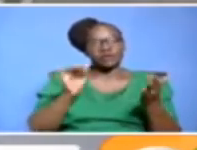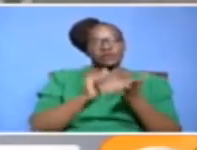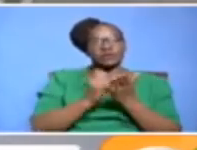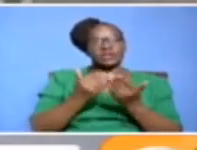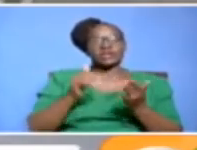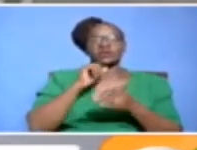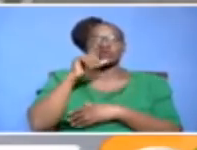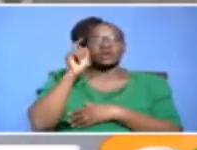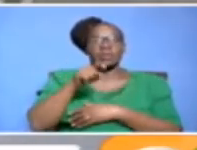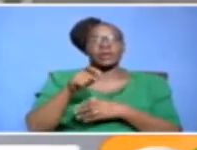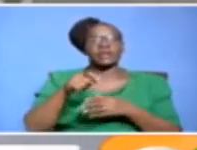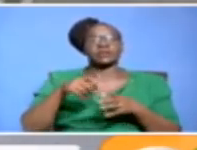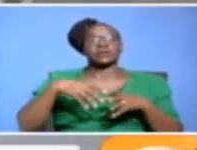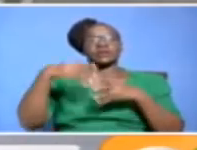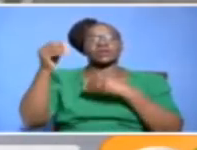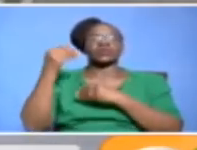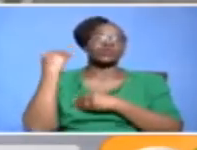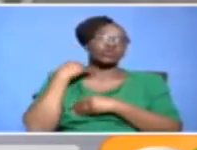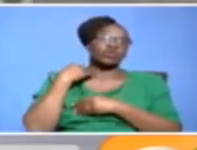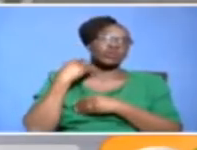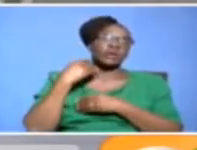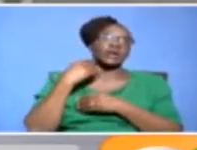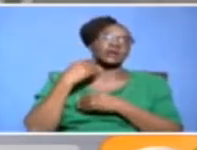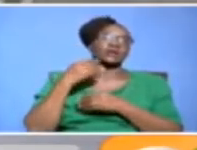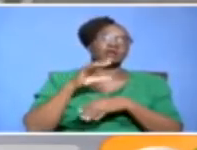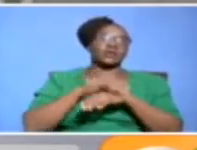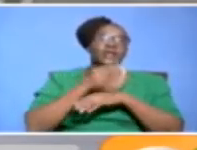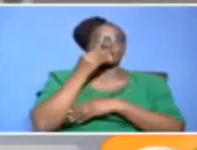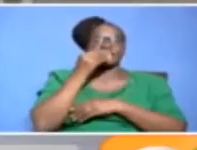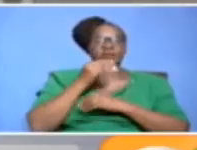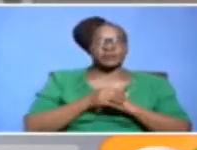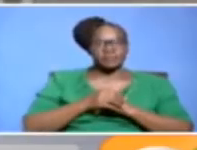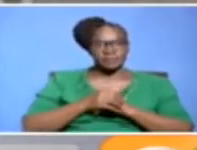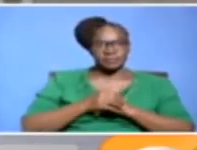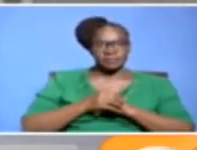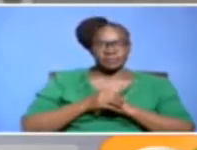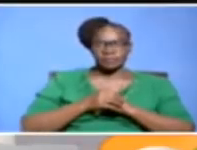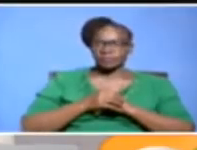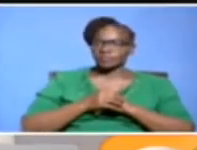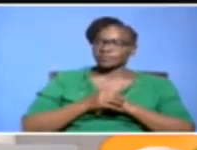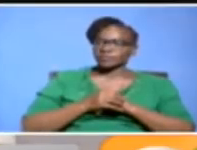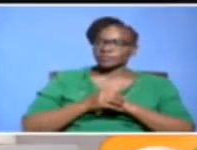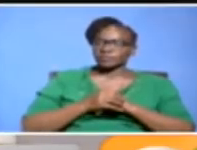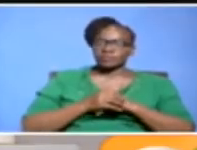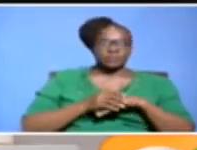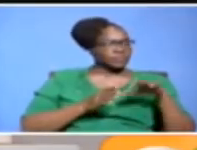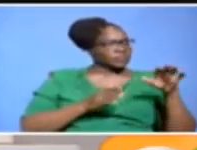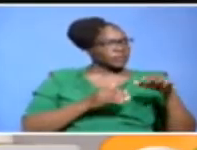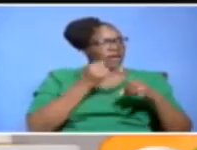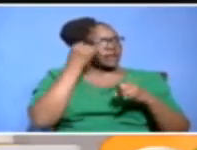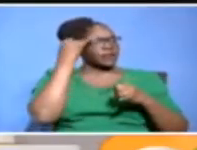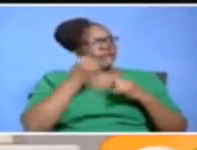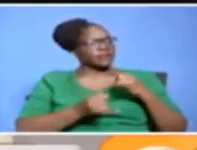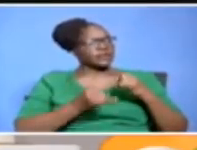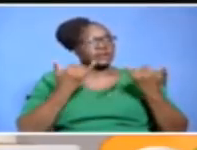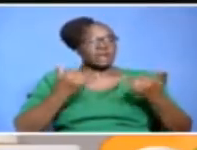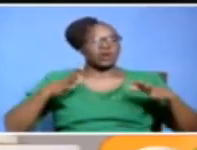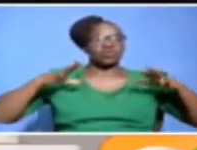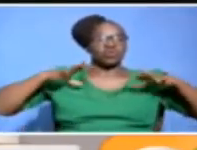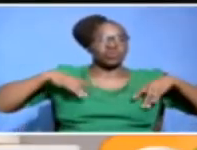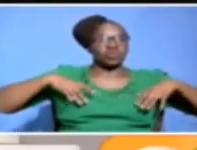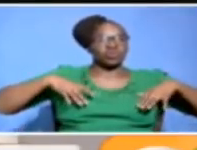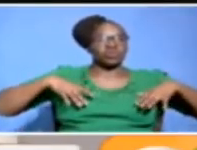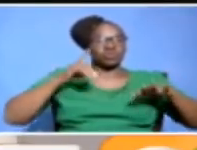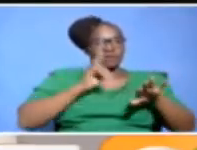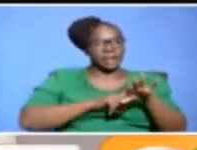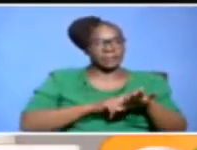to go to crime to be able to get food. Yeah. And as we wrap up, Miriam, you know, this is the holiday season.